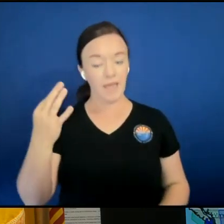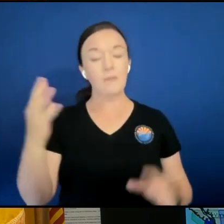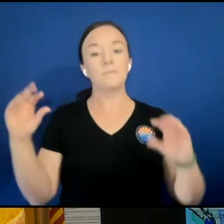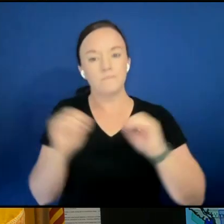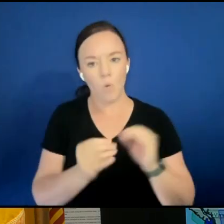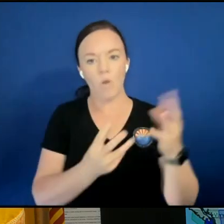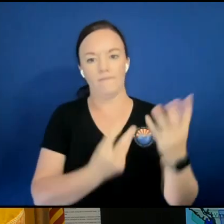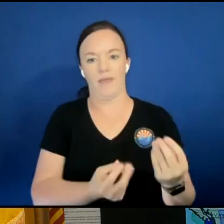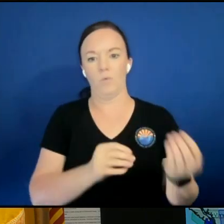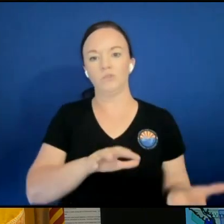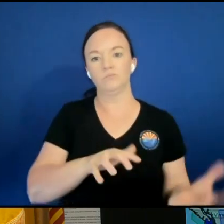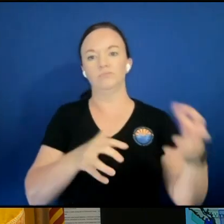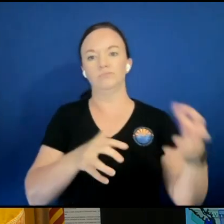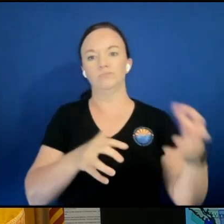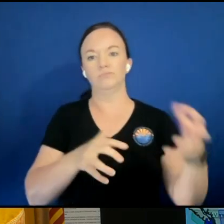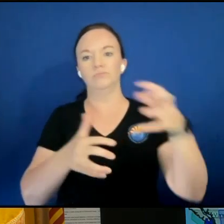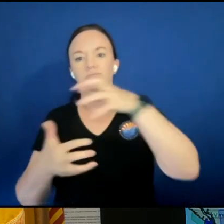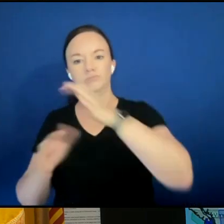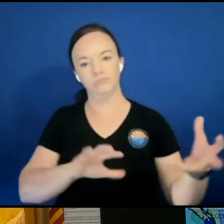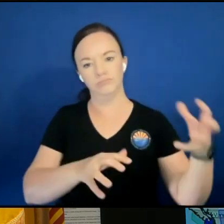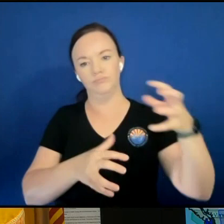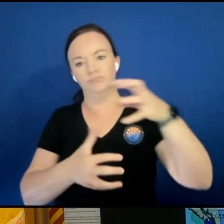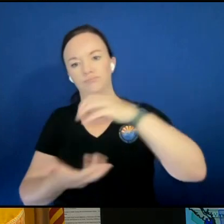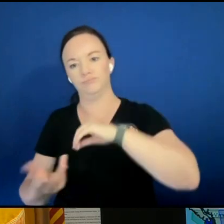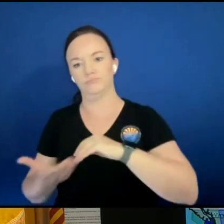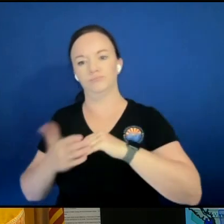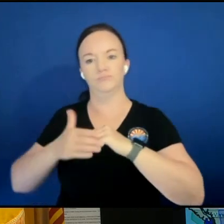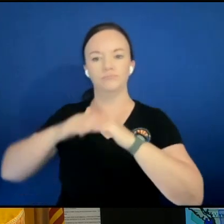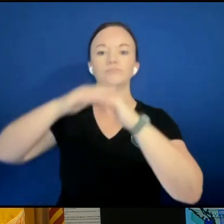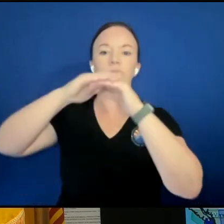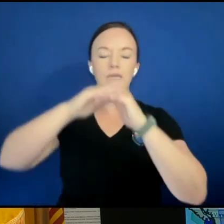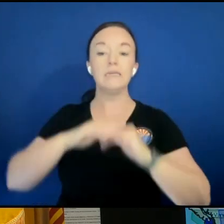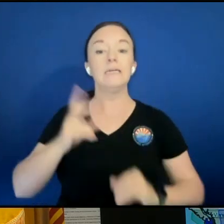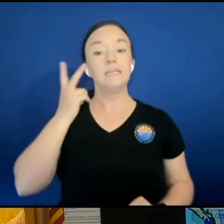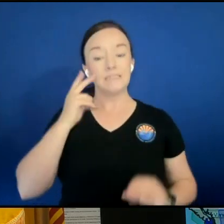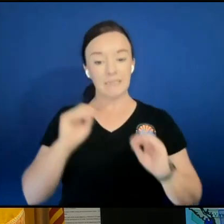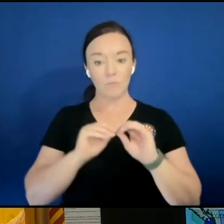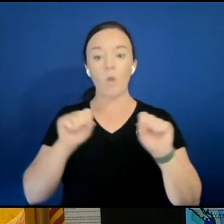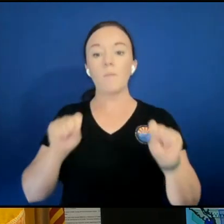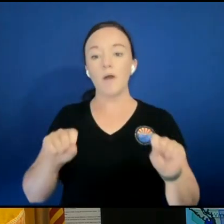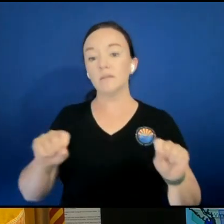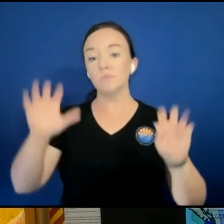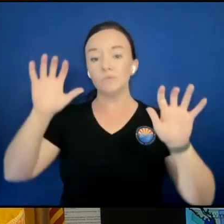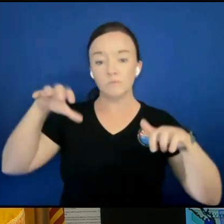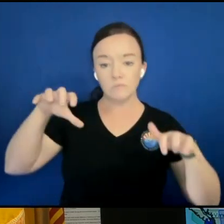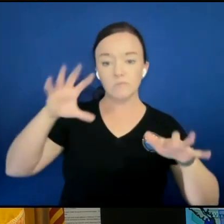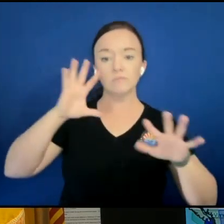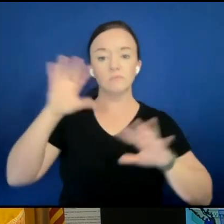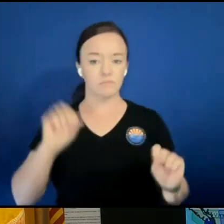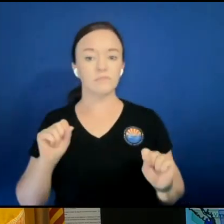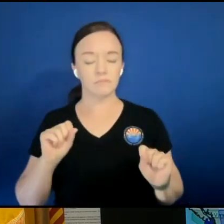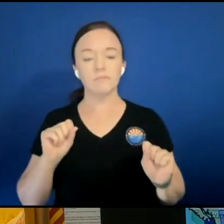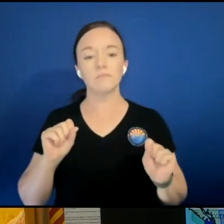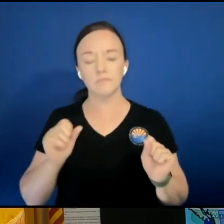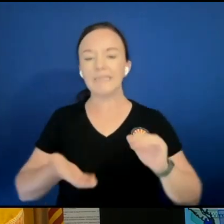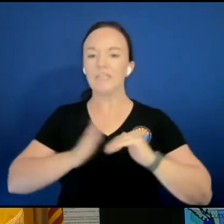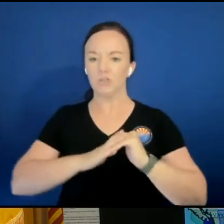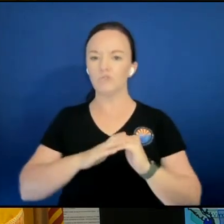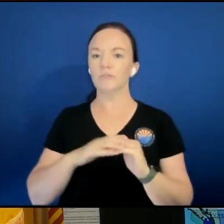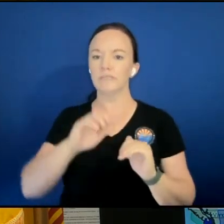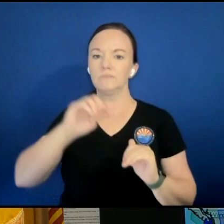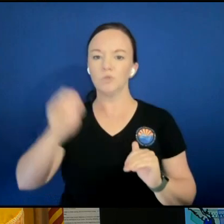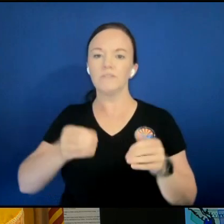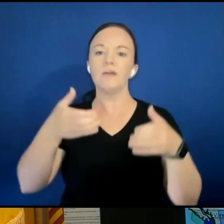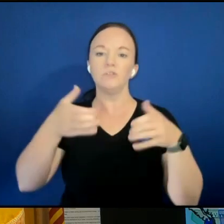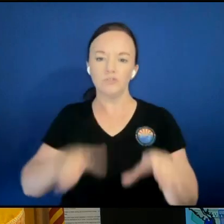up into our area, see more shower and thunderstorm coverage then, and we increase our chances for seeing